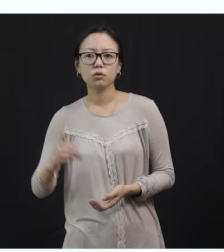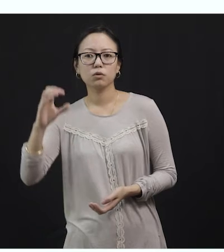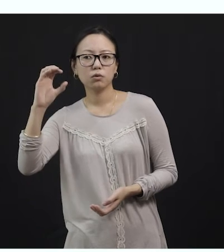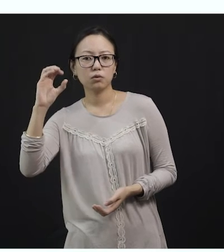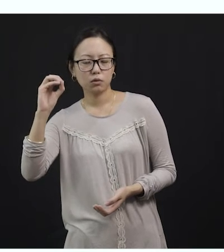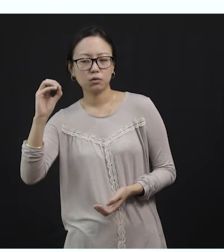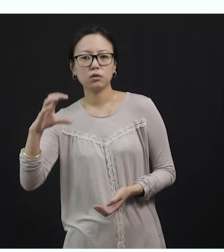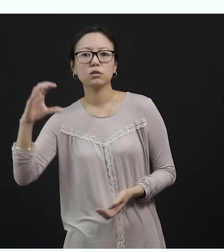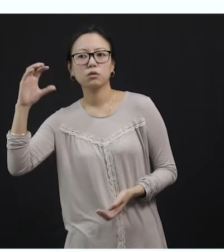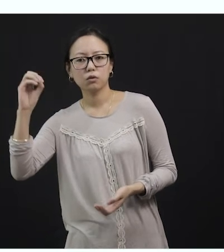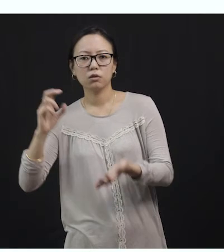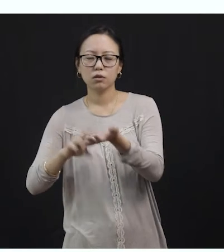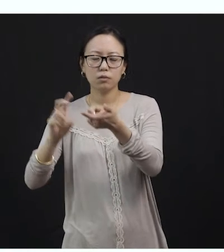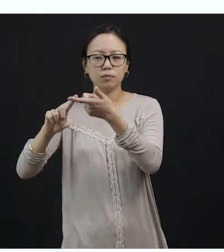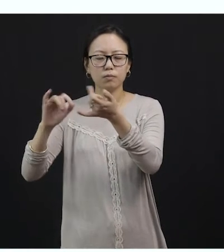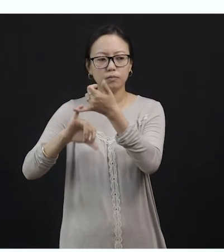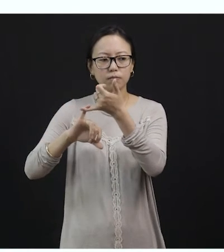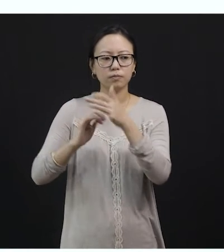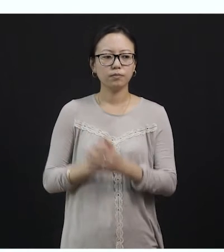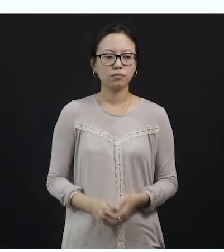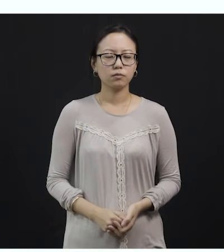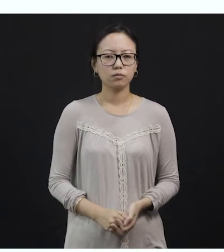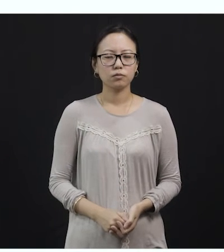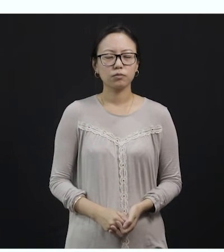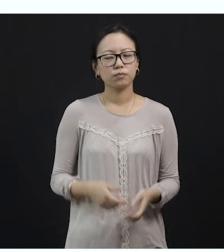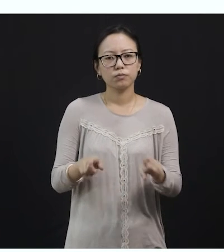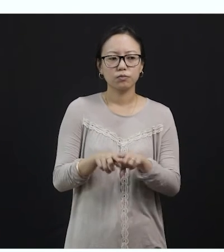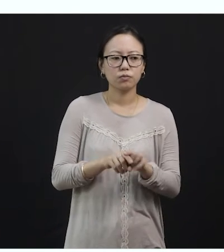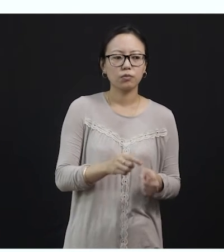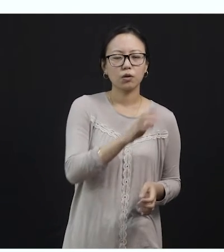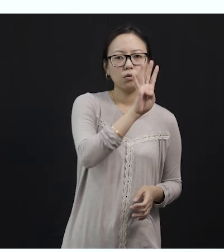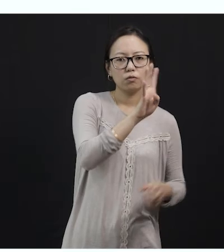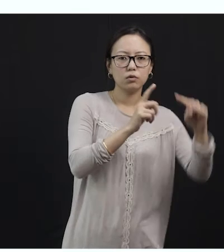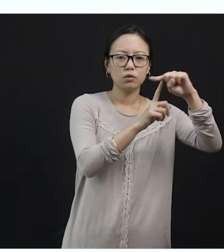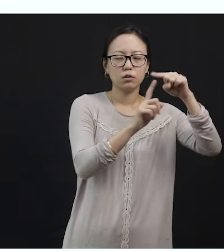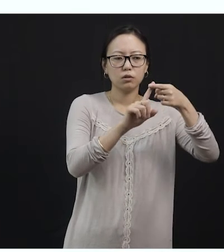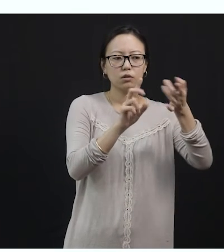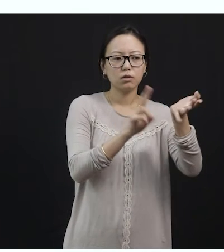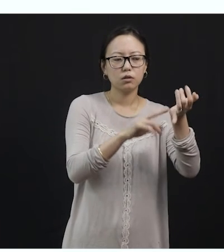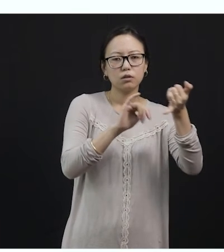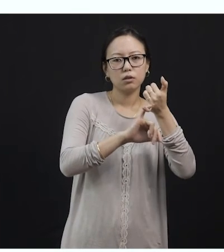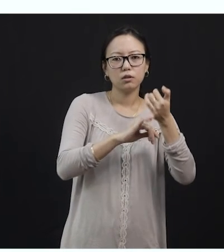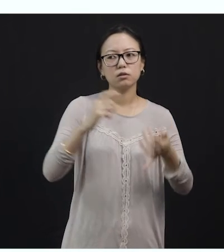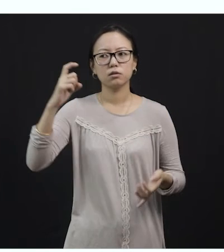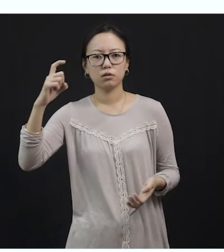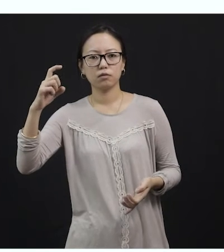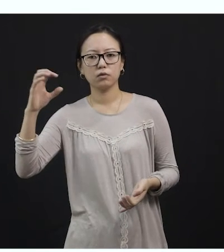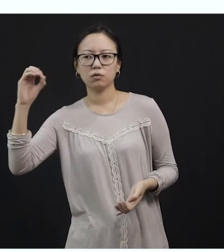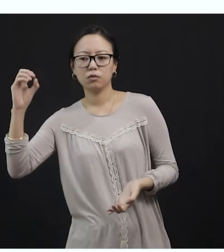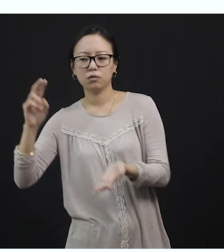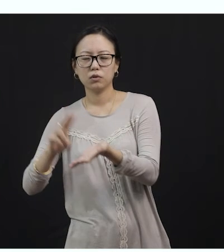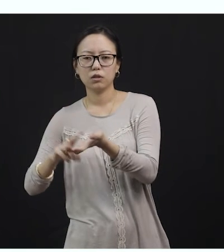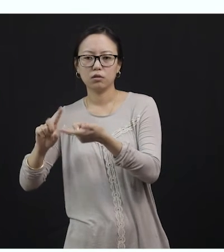children? Similarly, 4 tens and 7 ones. All right? So this is how you will fill